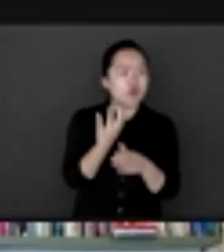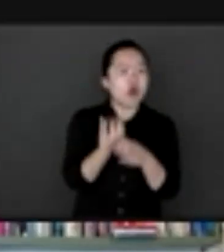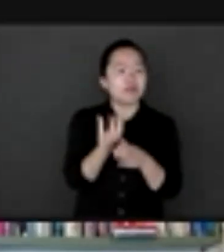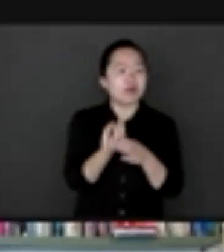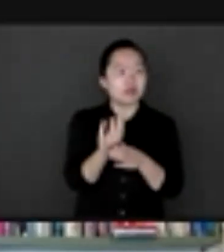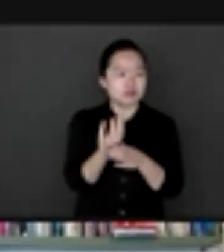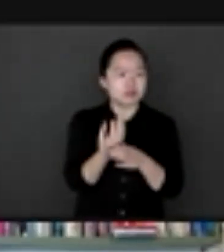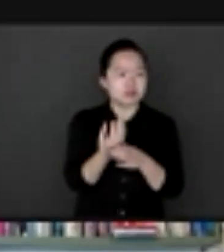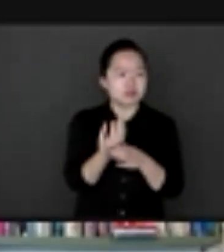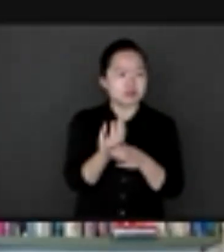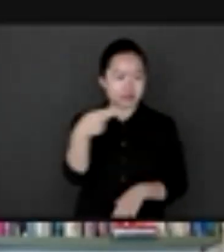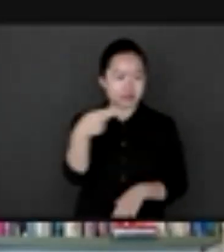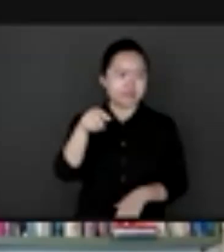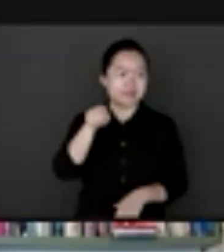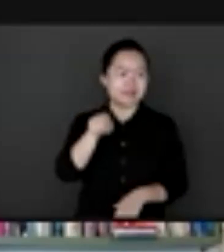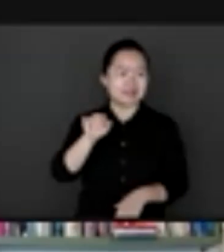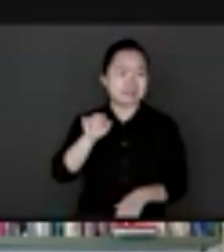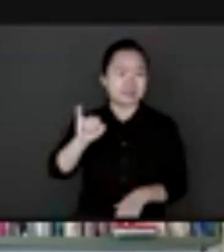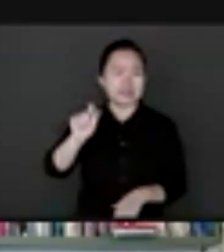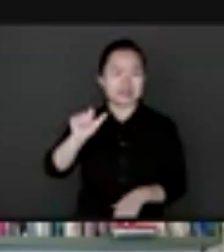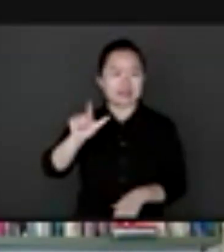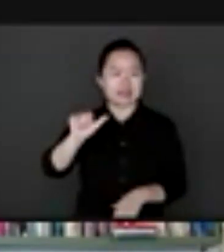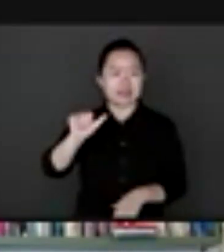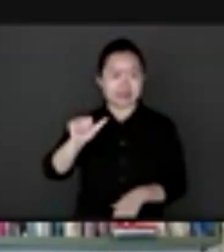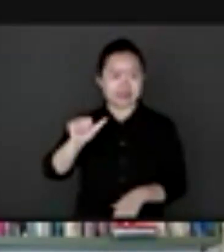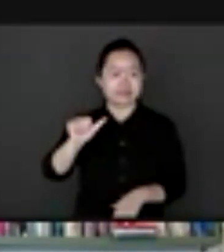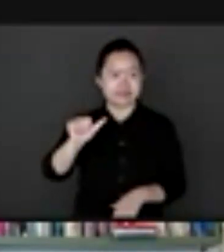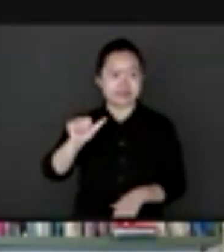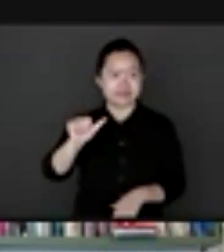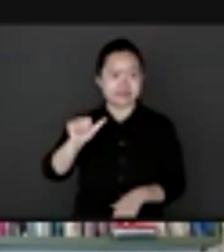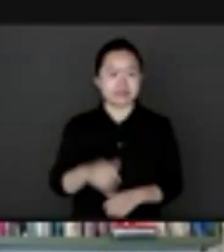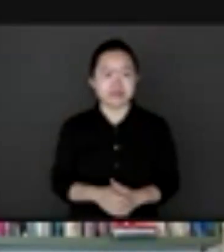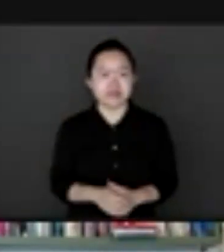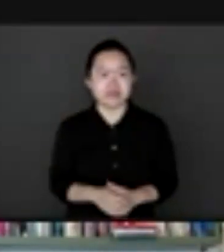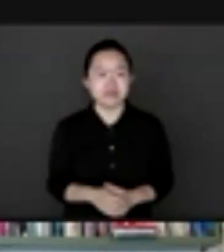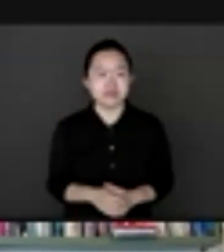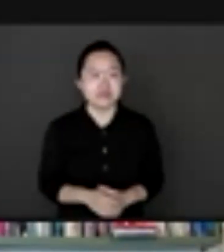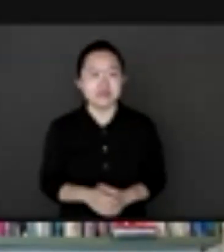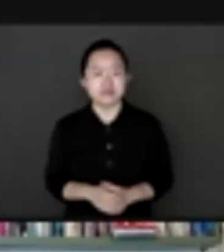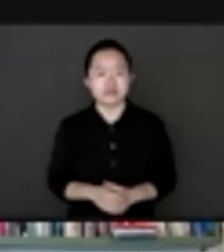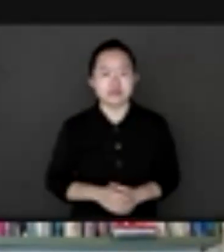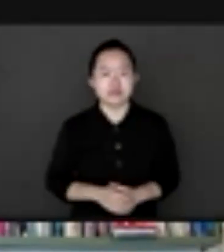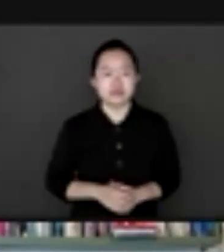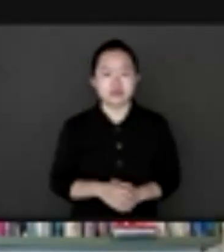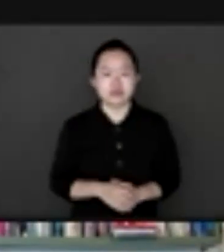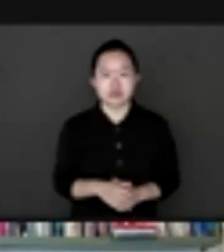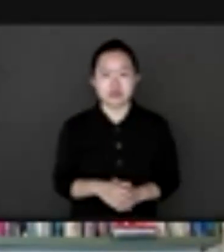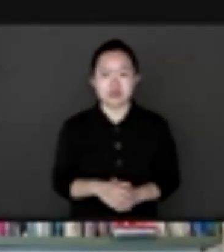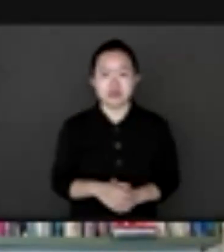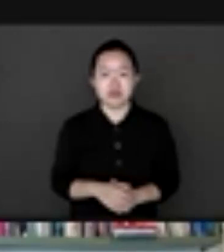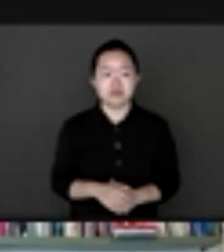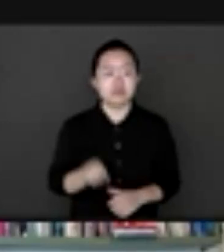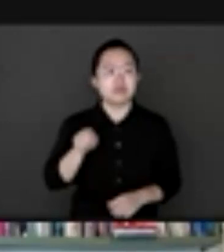The Web Accessibility Directive, the European Accessibility Act, are driving digital inclusivity across Europe. In